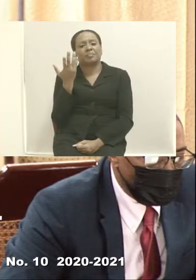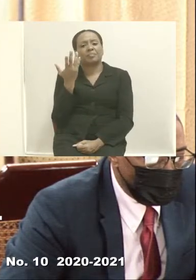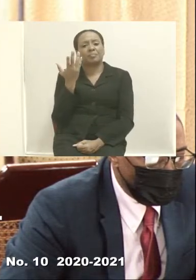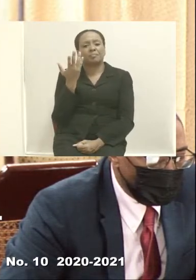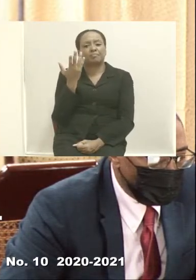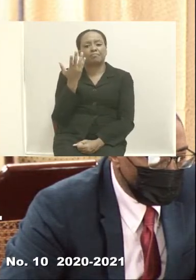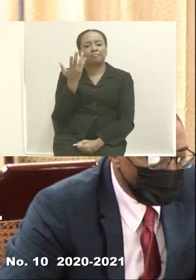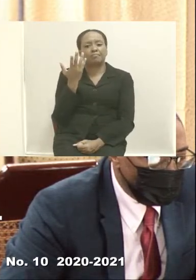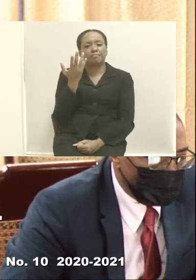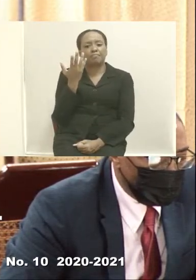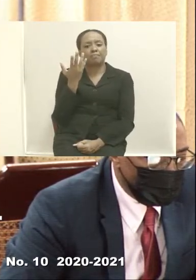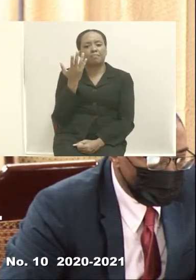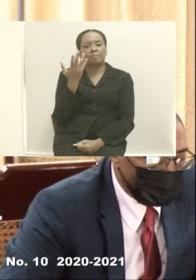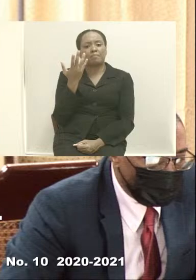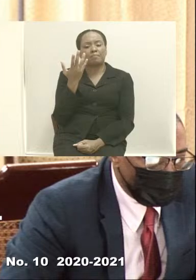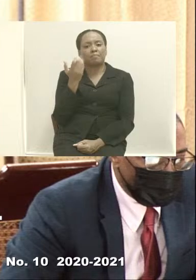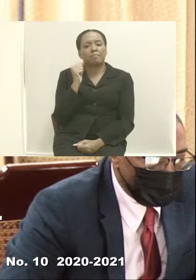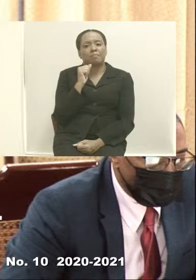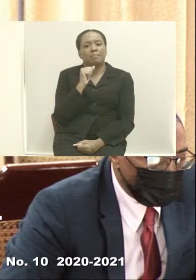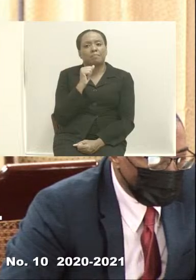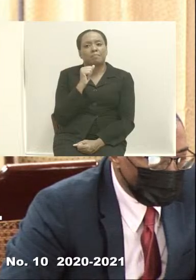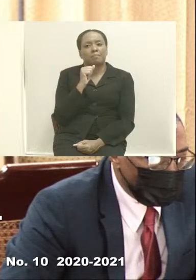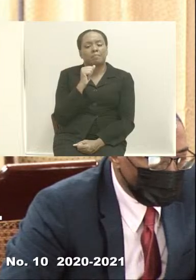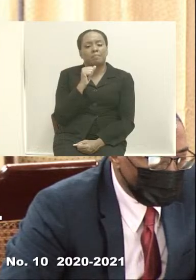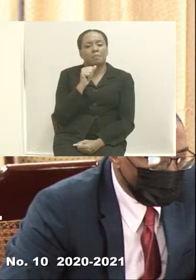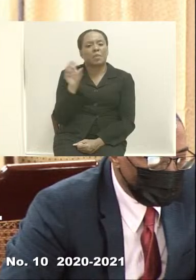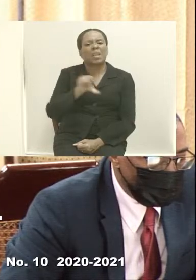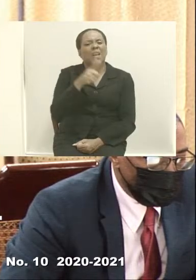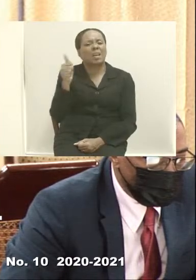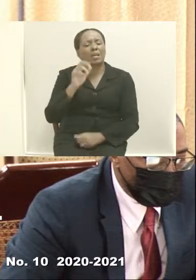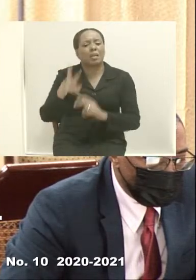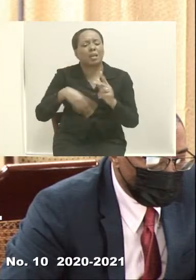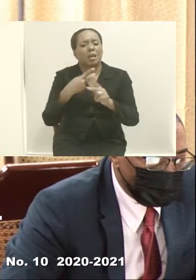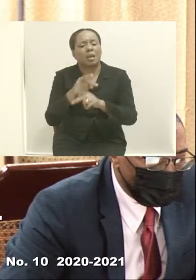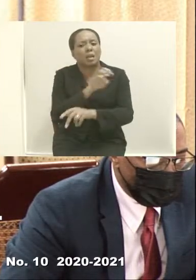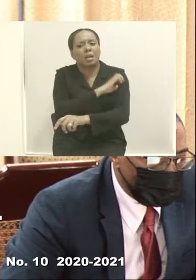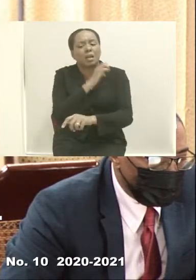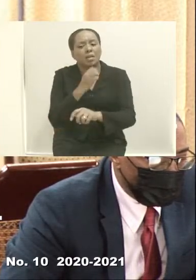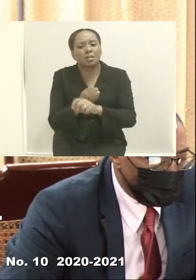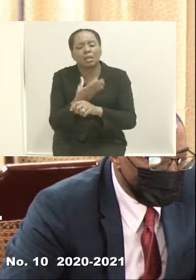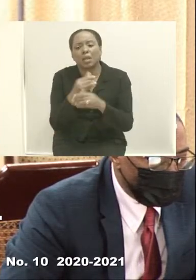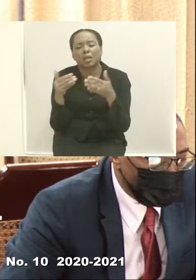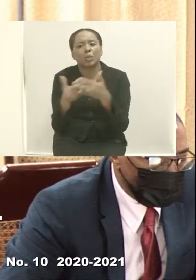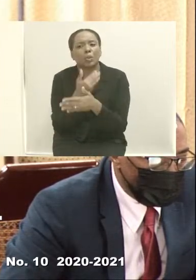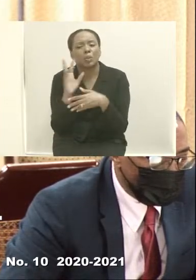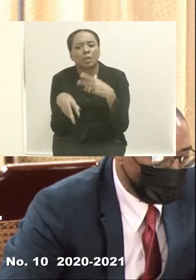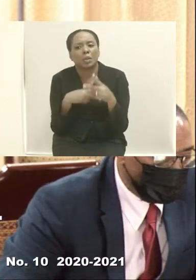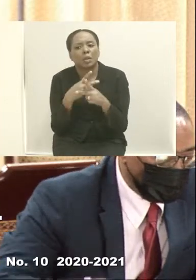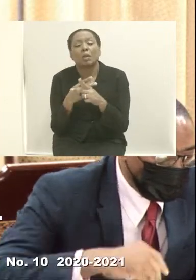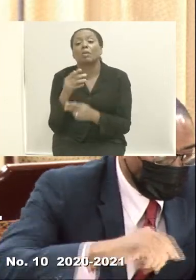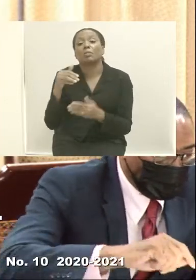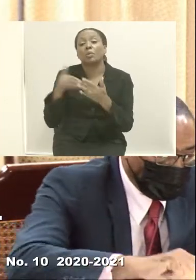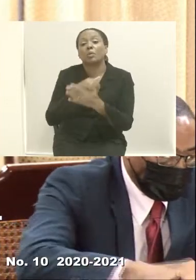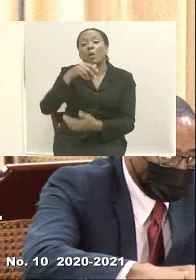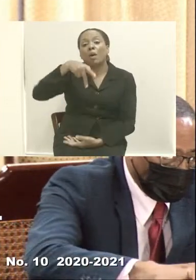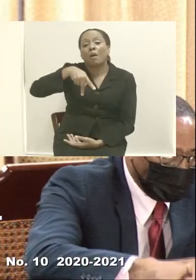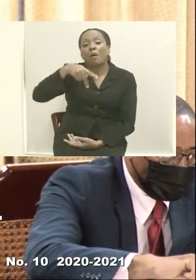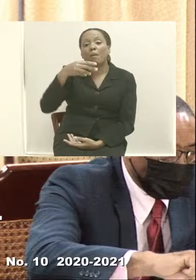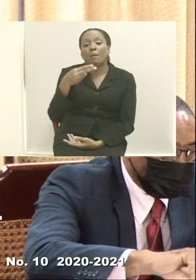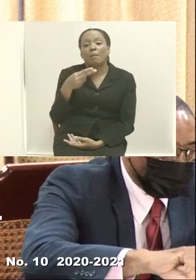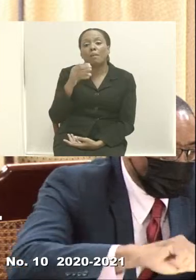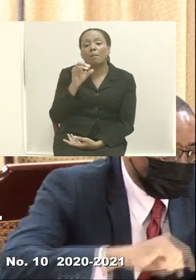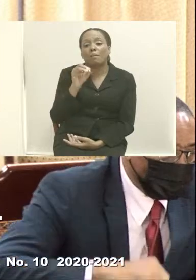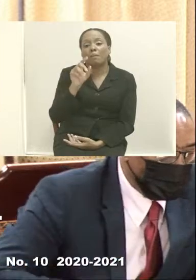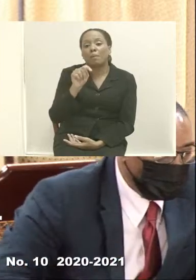solar thermal energy provision in Barbados and the newer photovoltaic systems. And I would